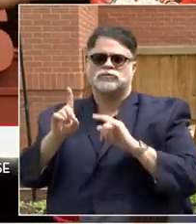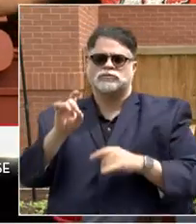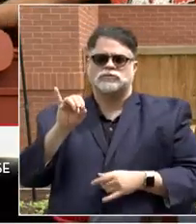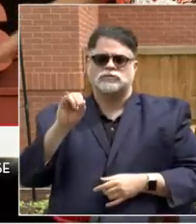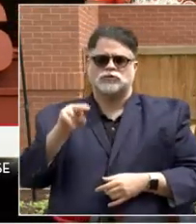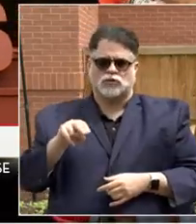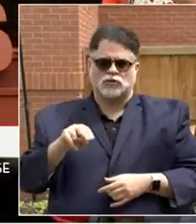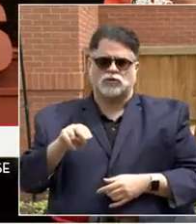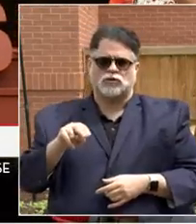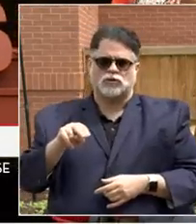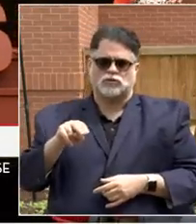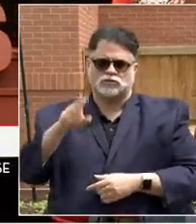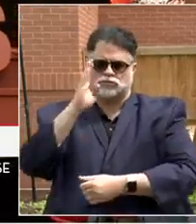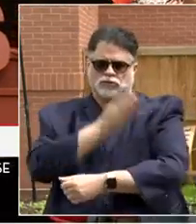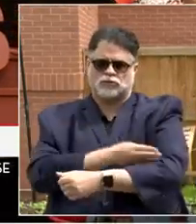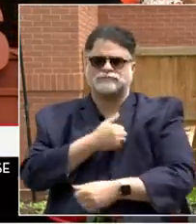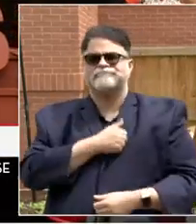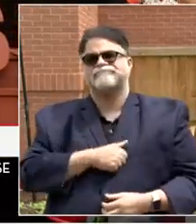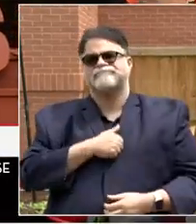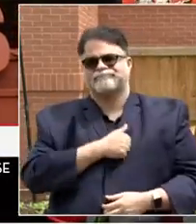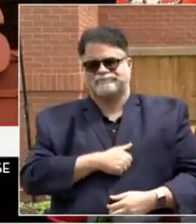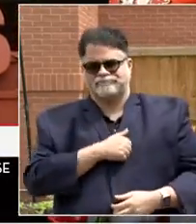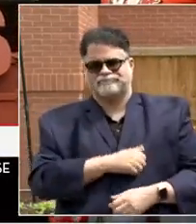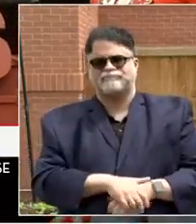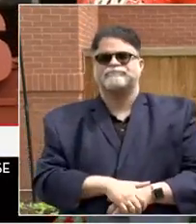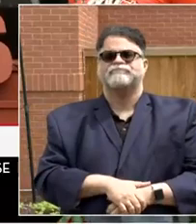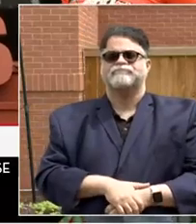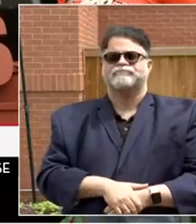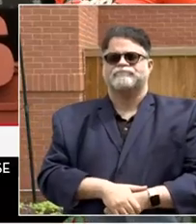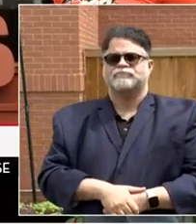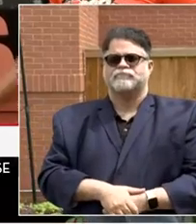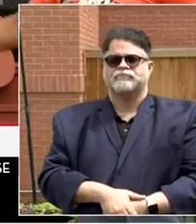I'm sorry, y'all. Sorry.